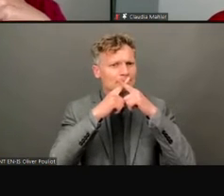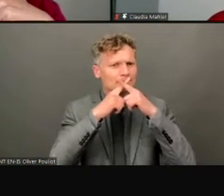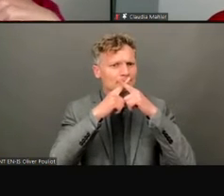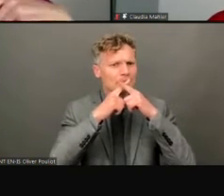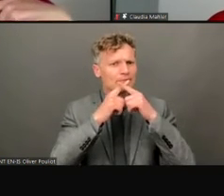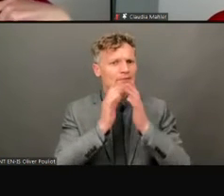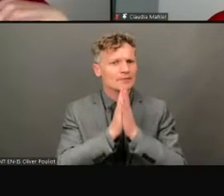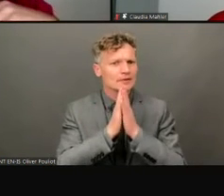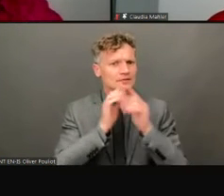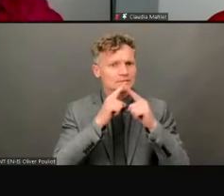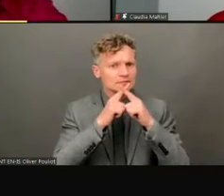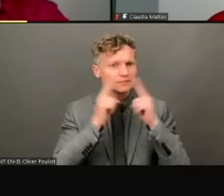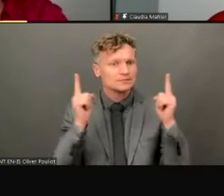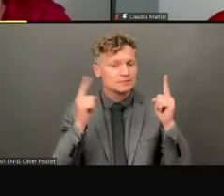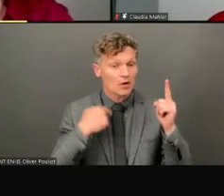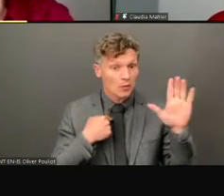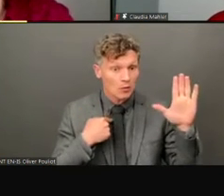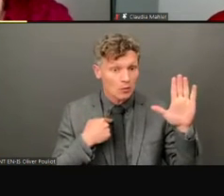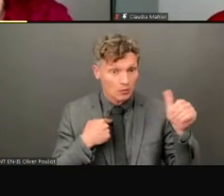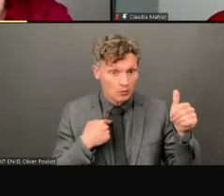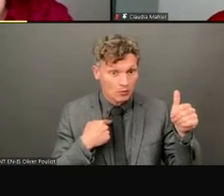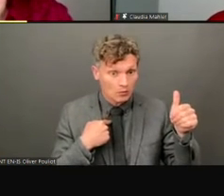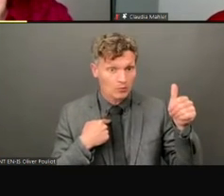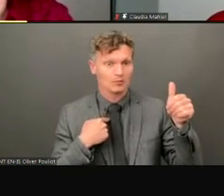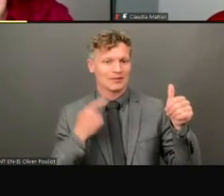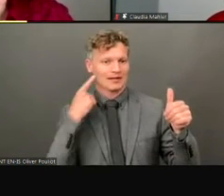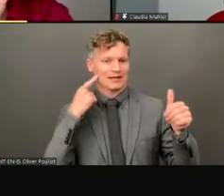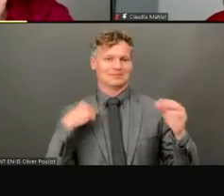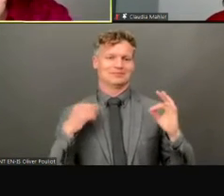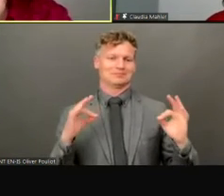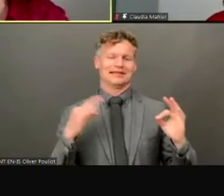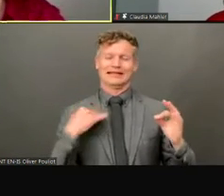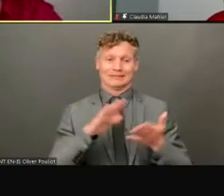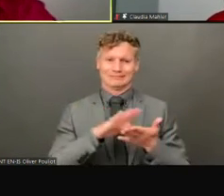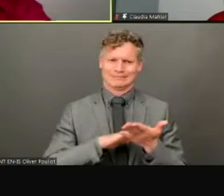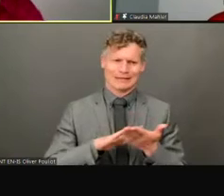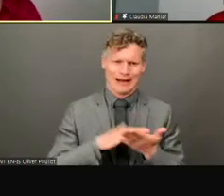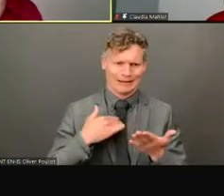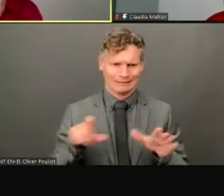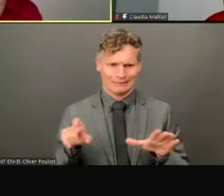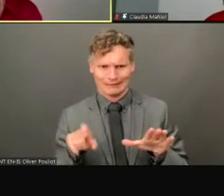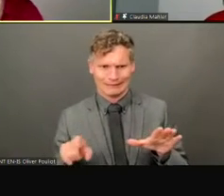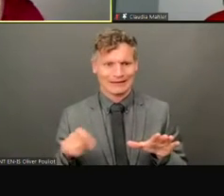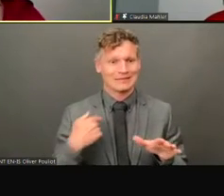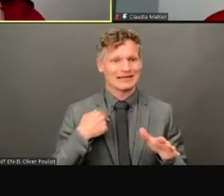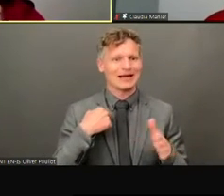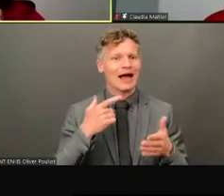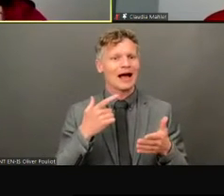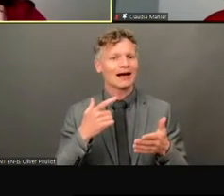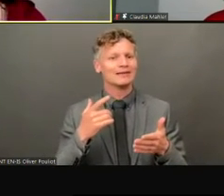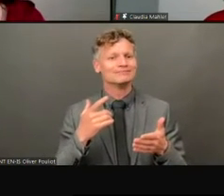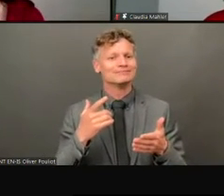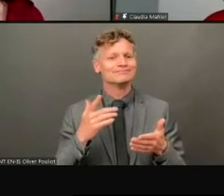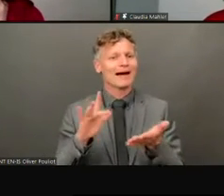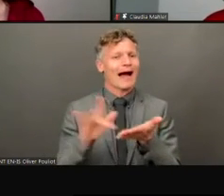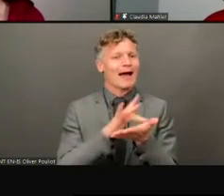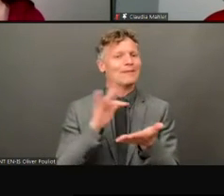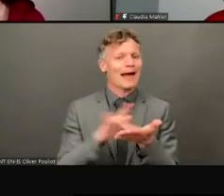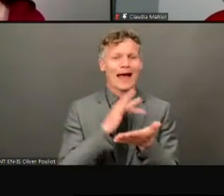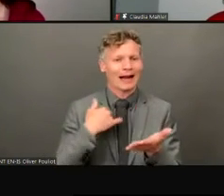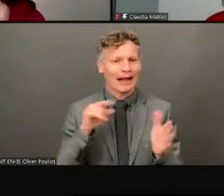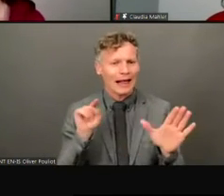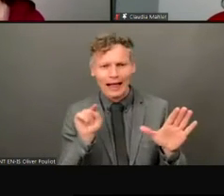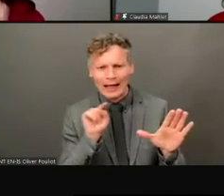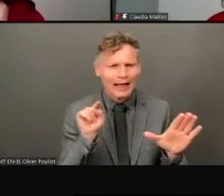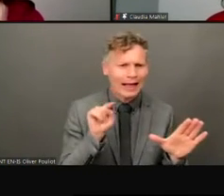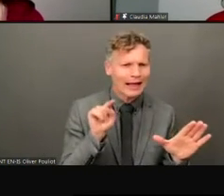Okay, is that better? Can you hear me? Yeah, yes. We can hear you. Sorry, No I'm on my iPad and I couldn't find the button.